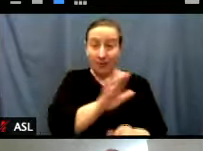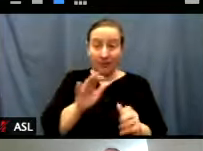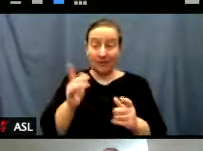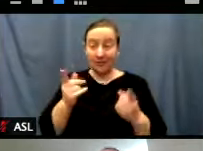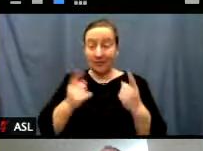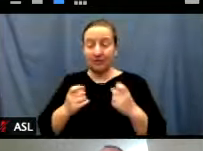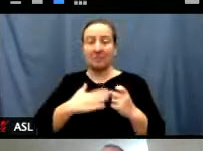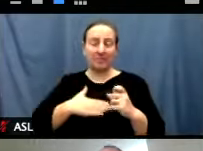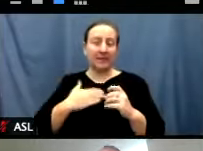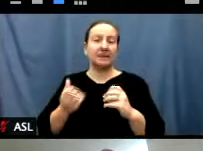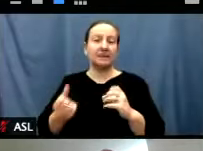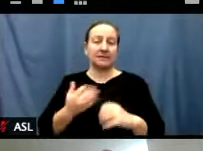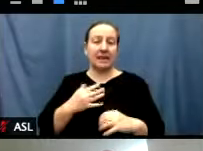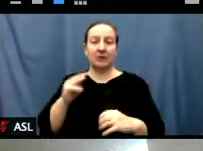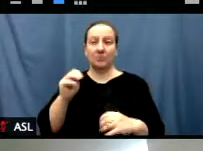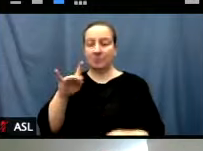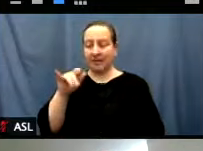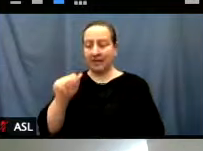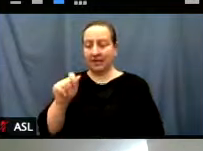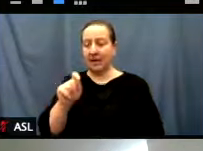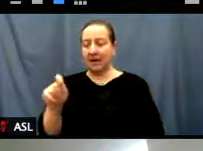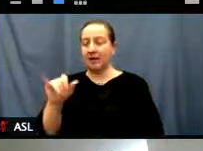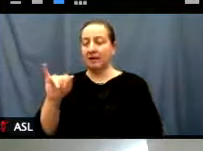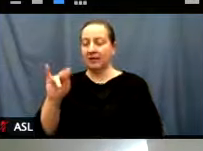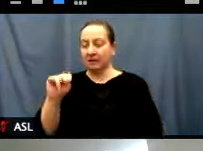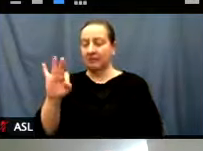please send those over to